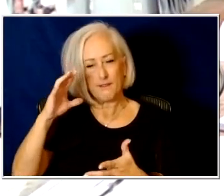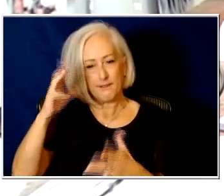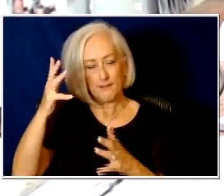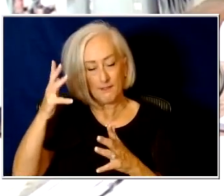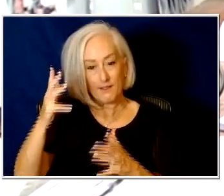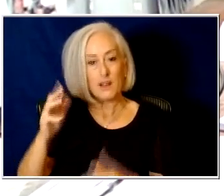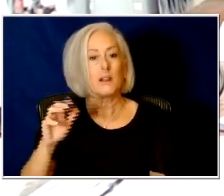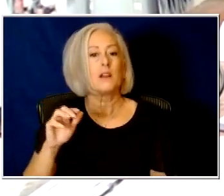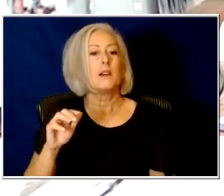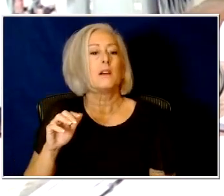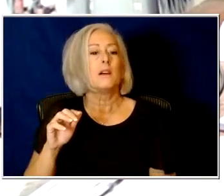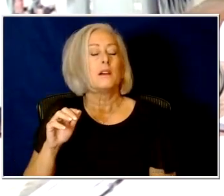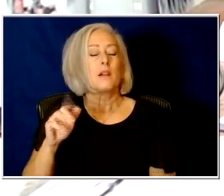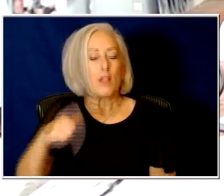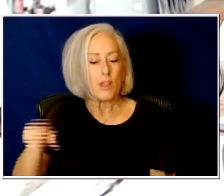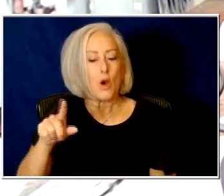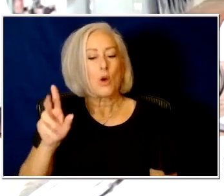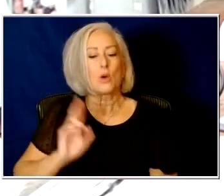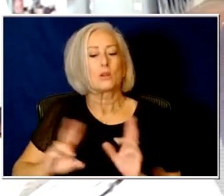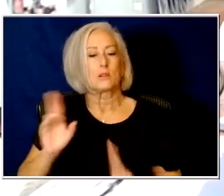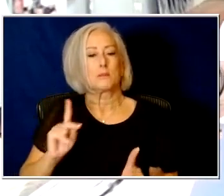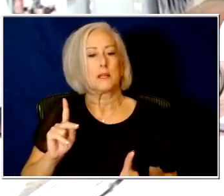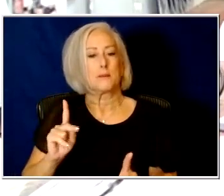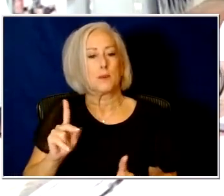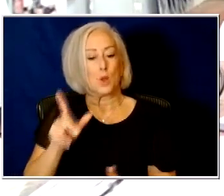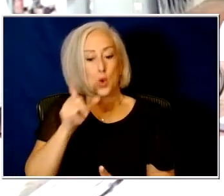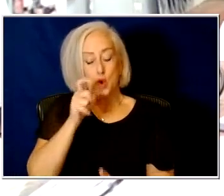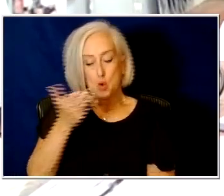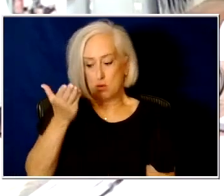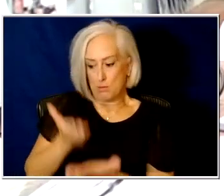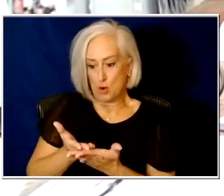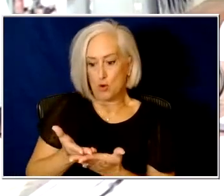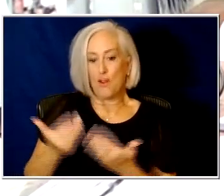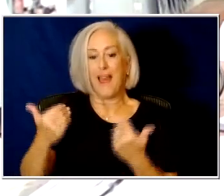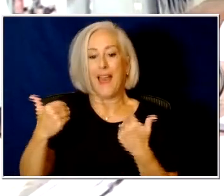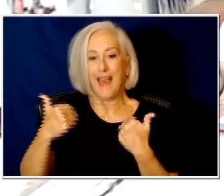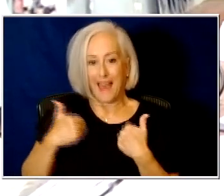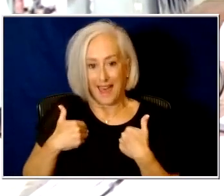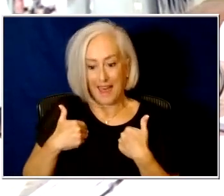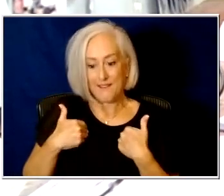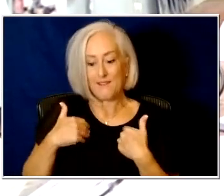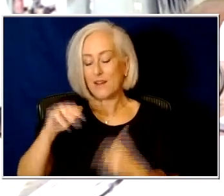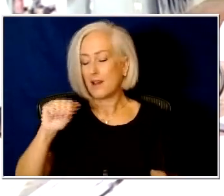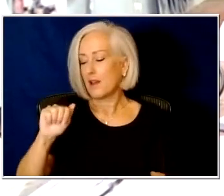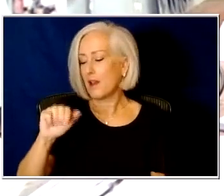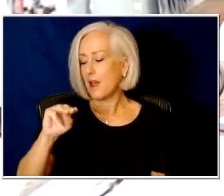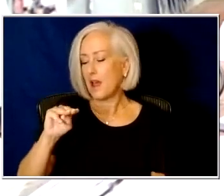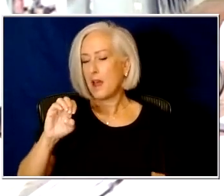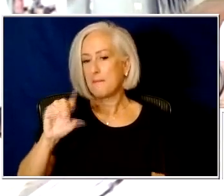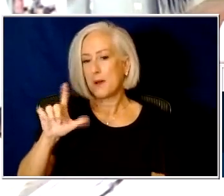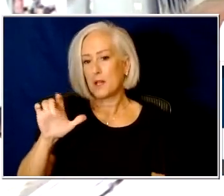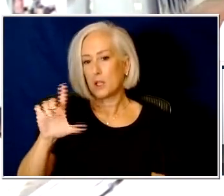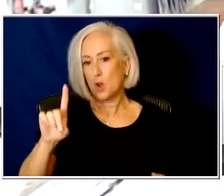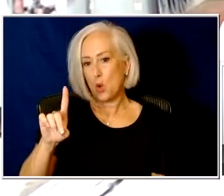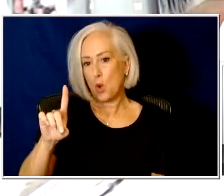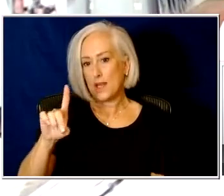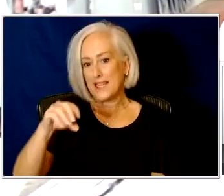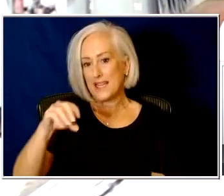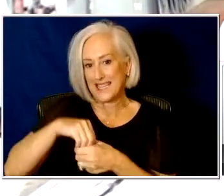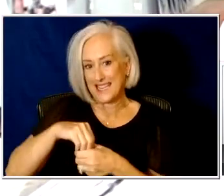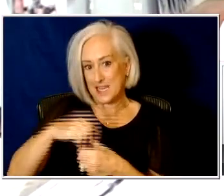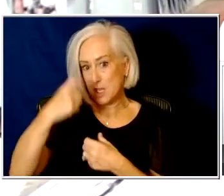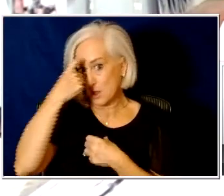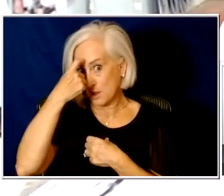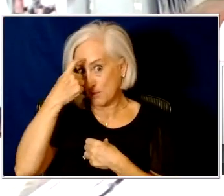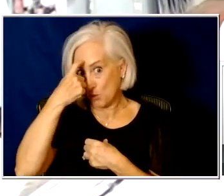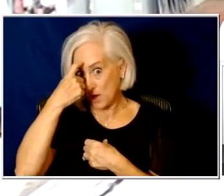early Alzheimer's who have, who we've proven have amyloid in their brain, and there's ways to do that through imaging or spinal fluid testing.